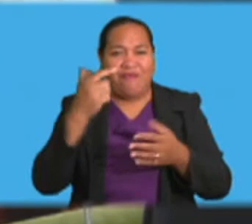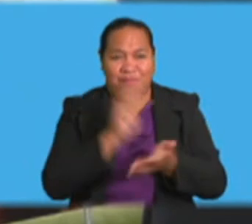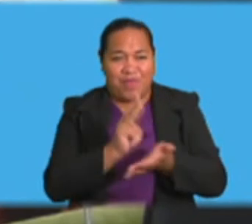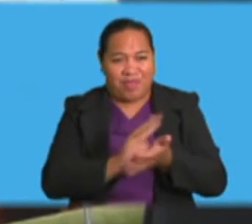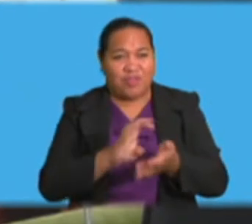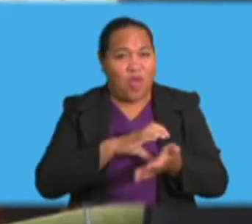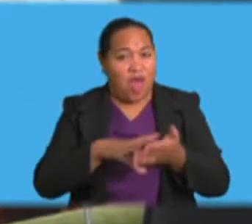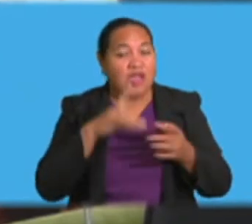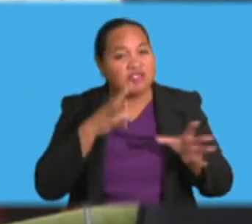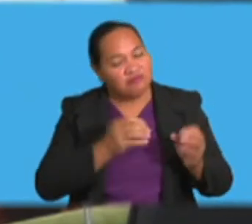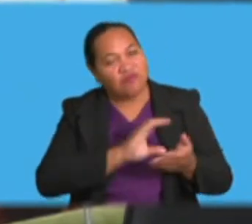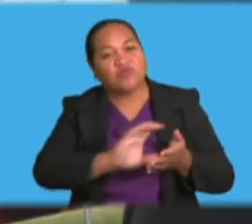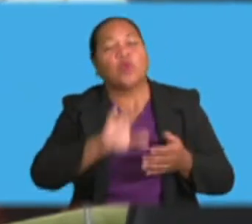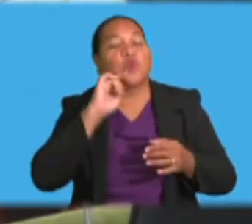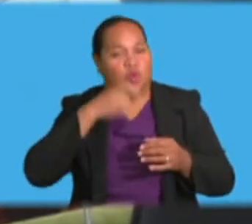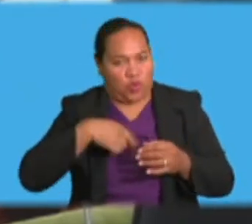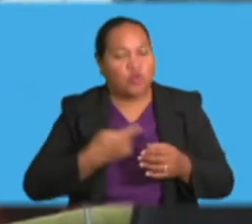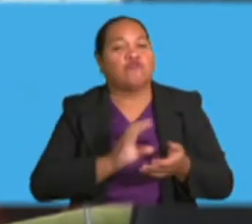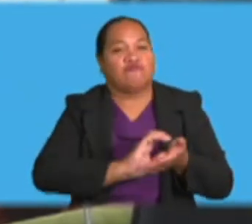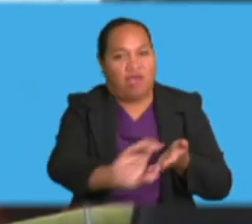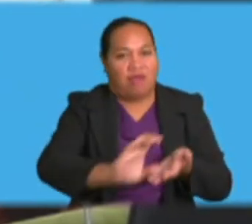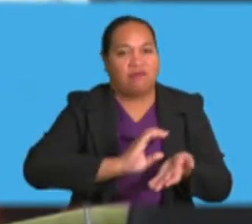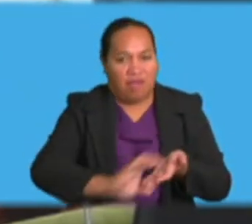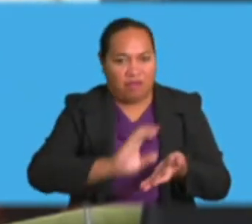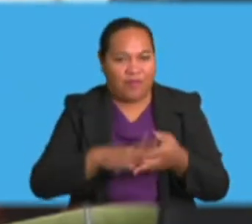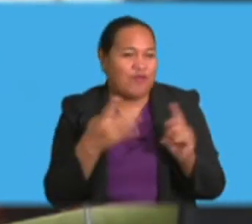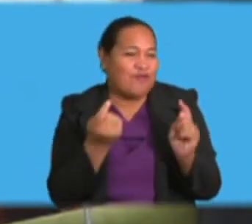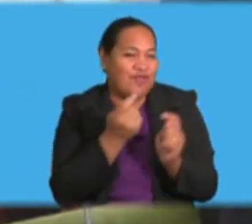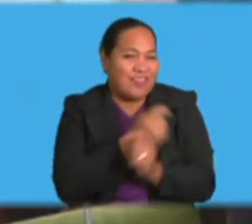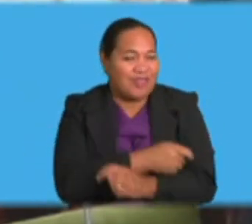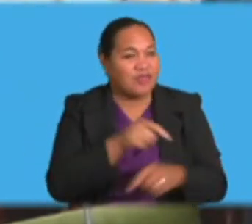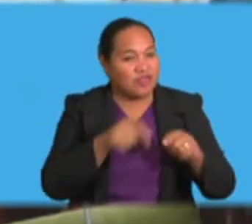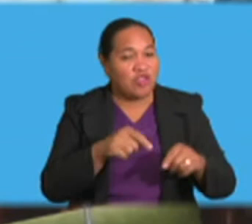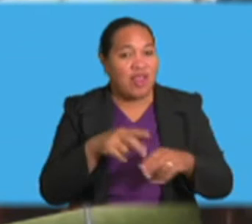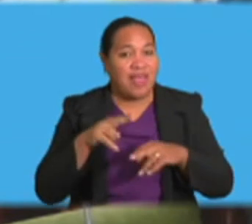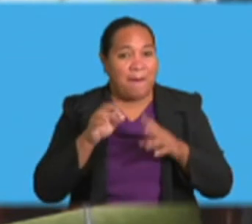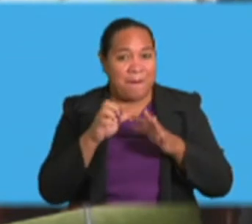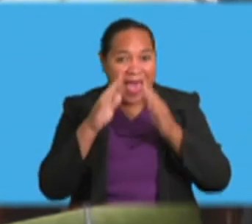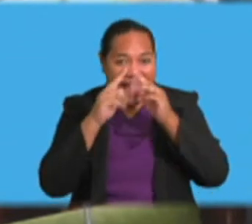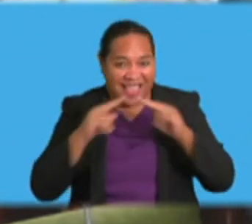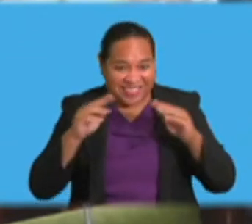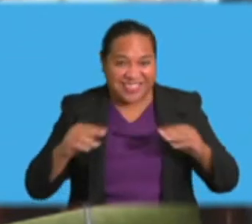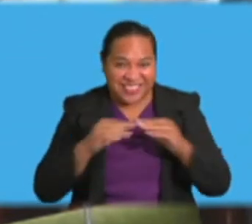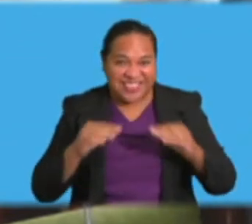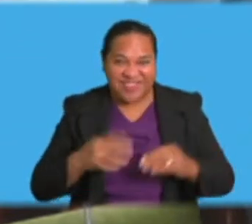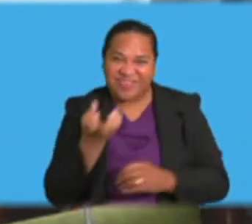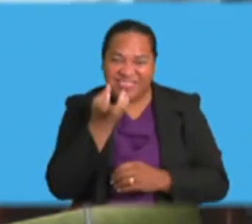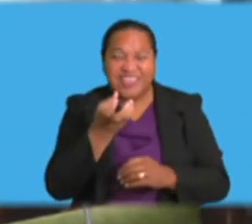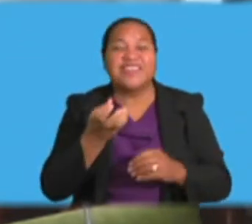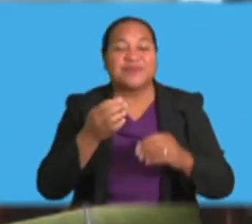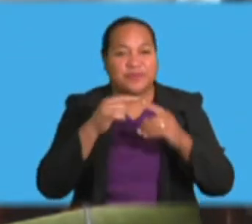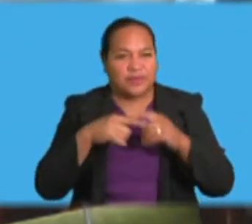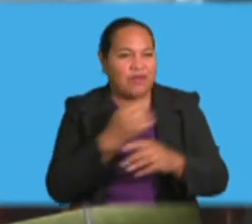is sustainable and it will continue to grow. The transformation of the pine industry from a position of doom and gloom to a position of success and strength in a very